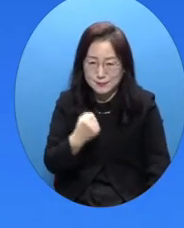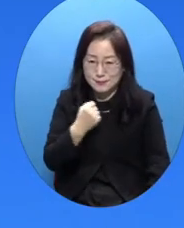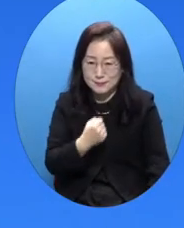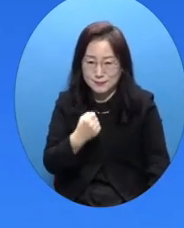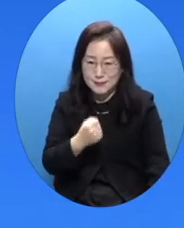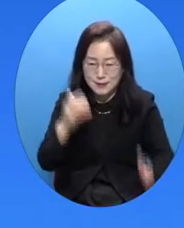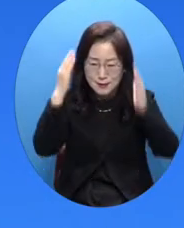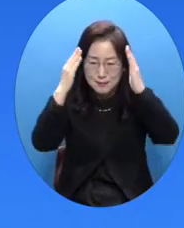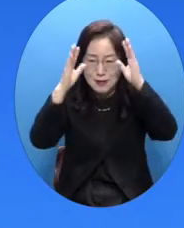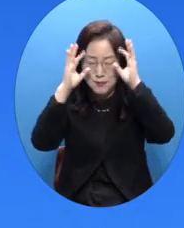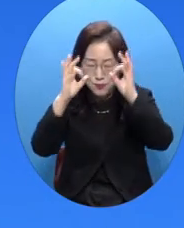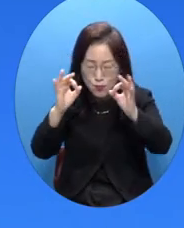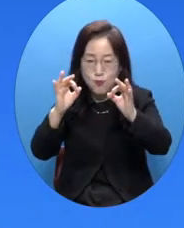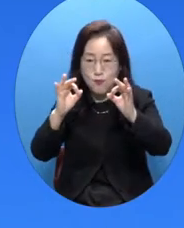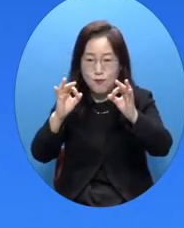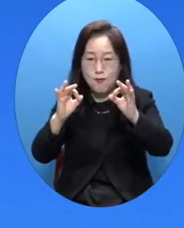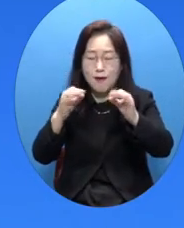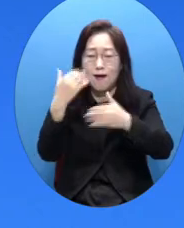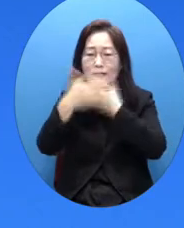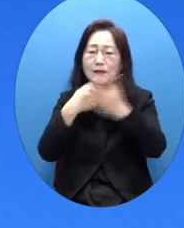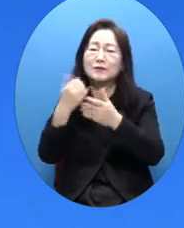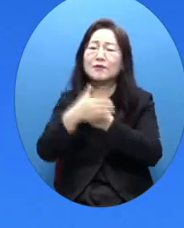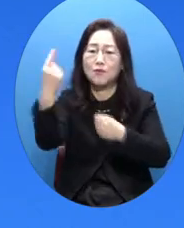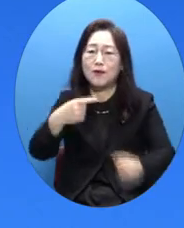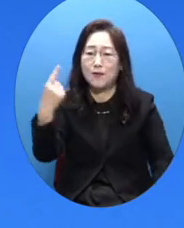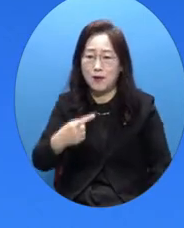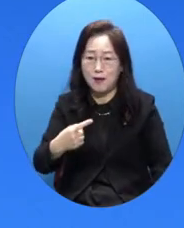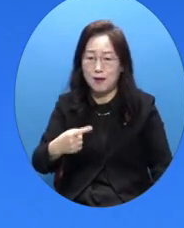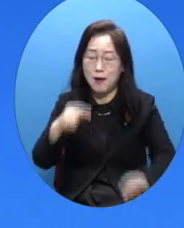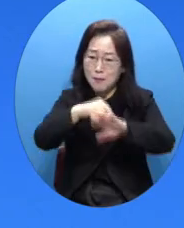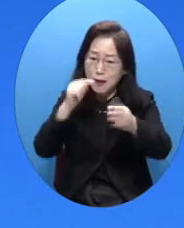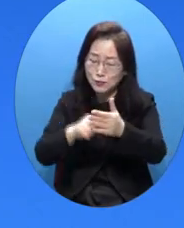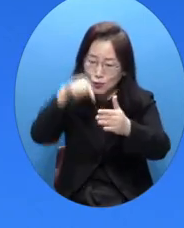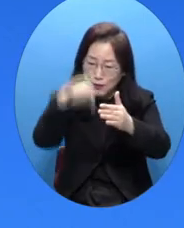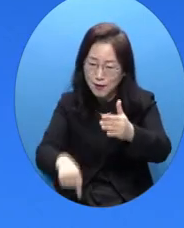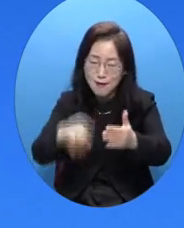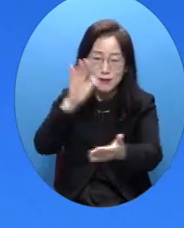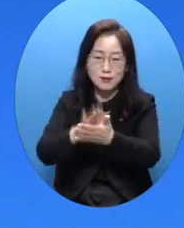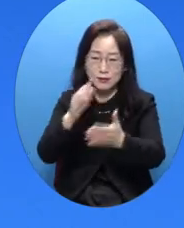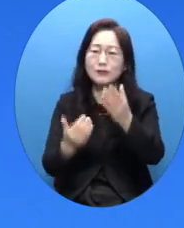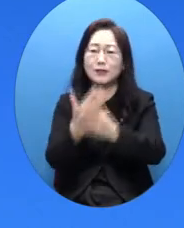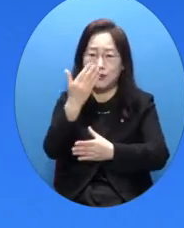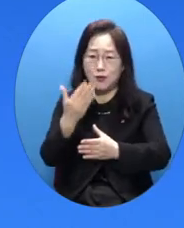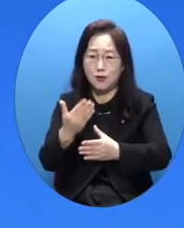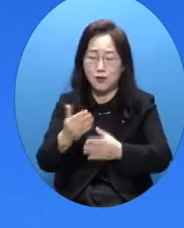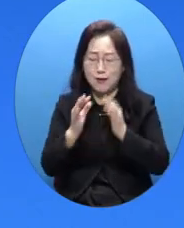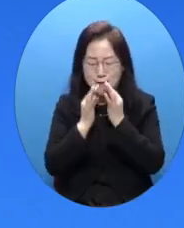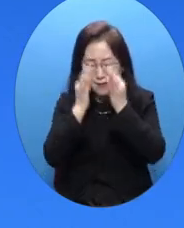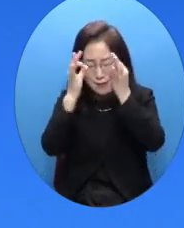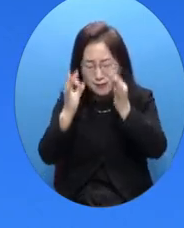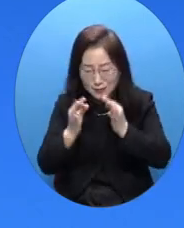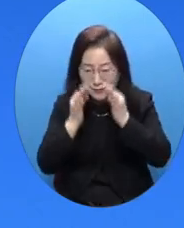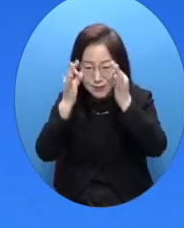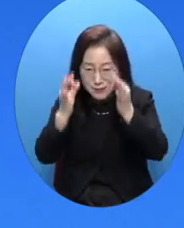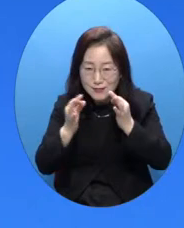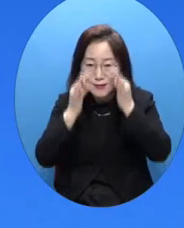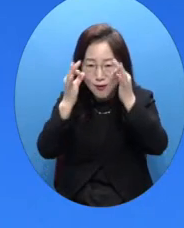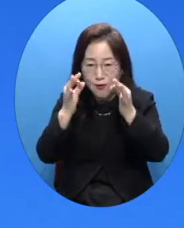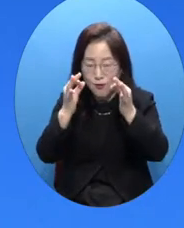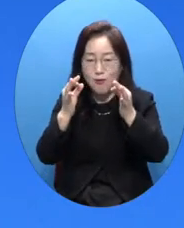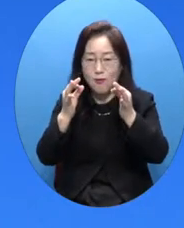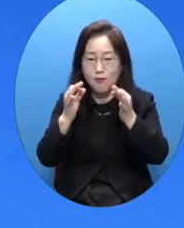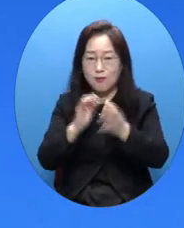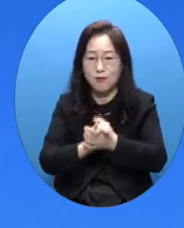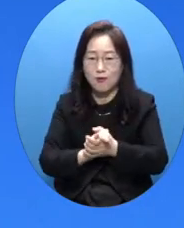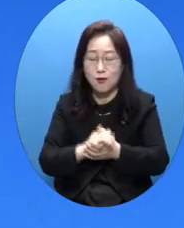on to the dream and March it forward and Grace of the Lord will be with you personally with the dream we have a compassion we have enthusiasm they will